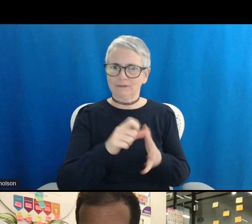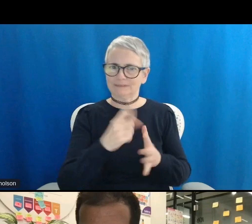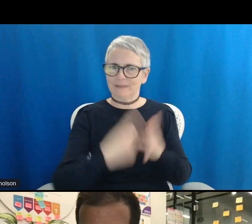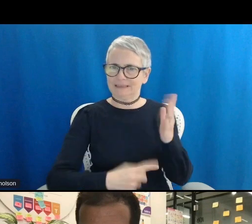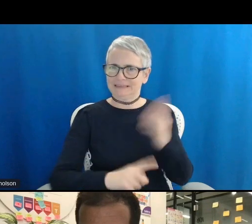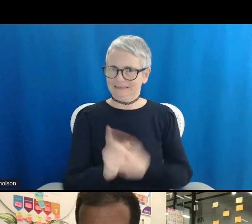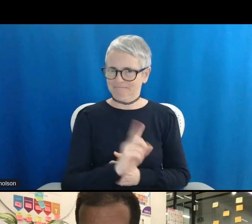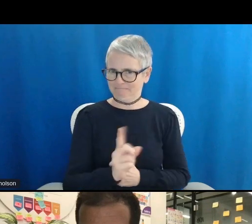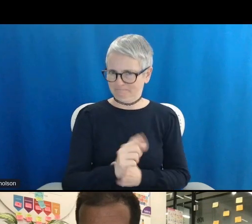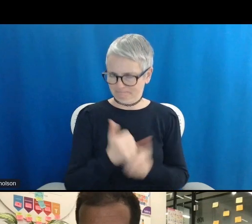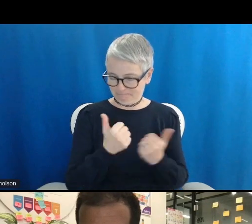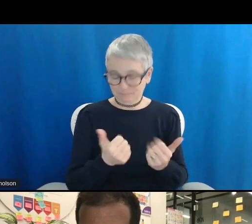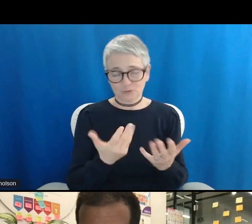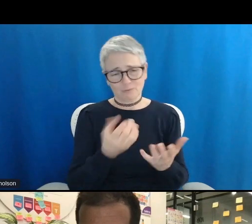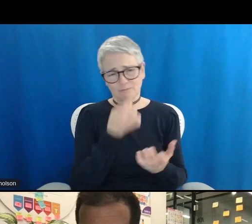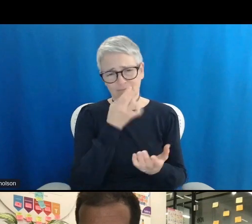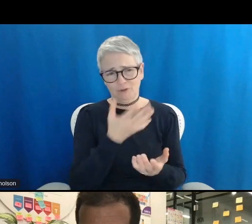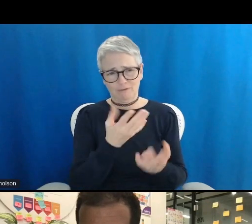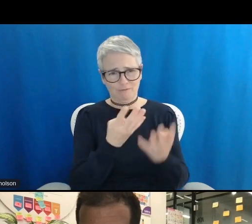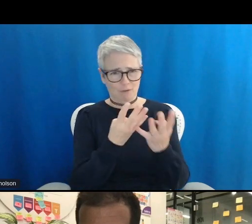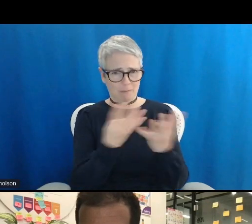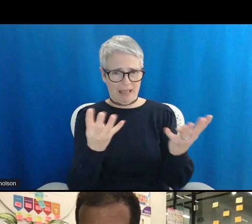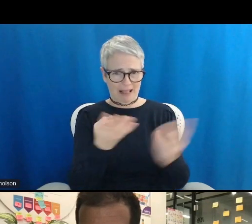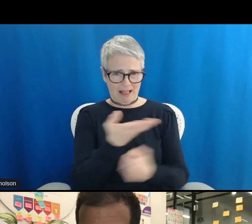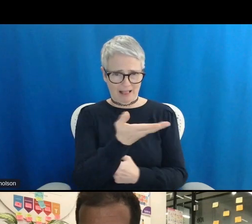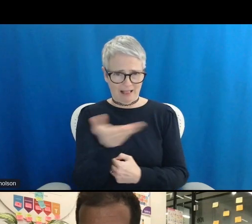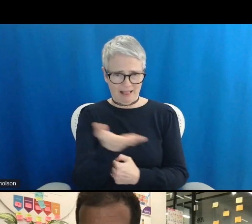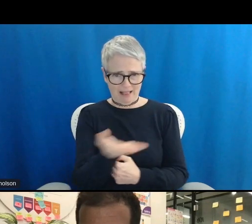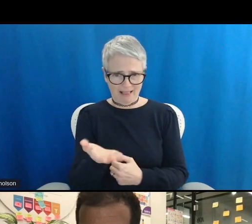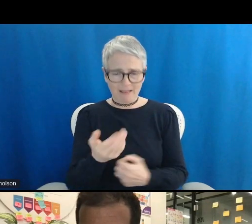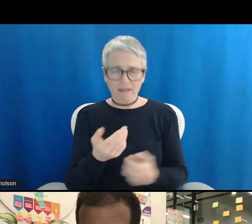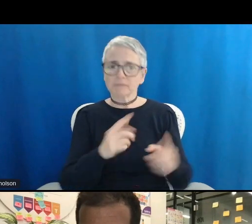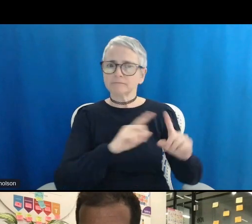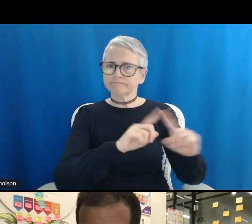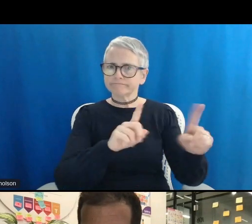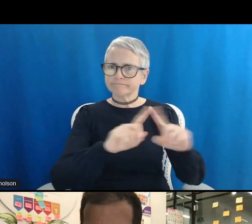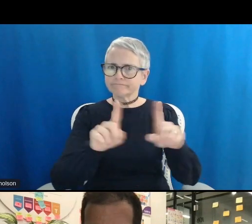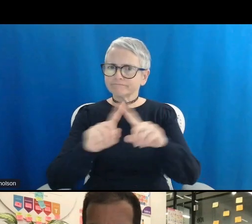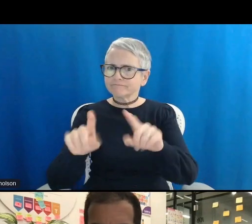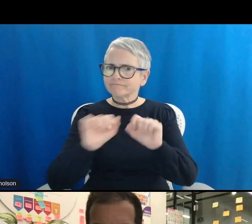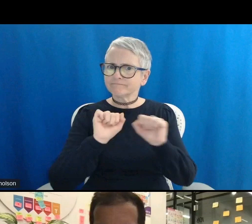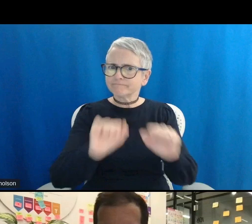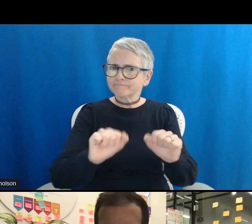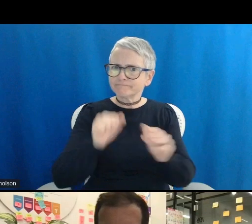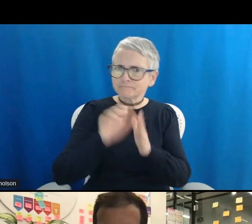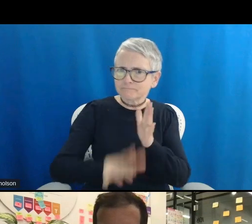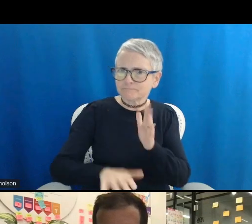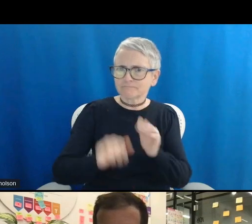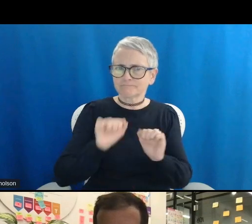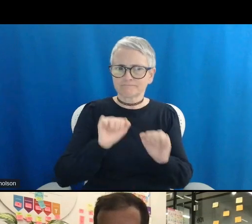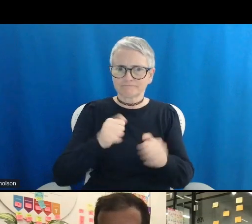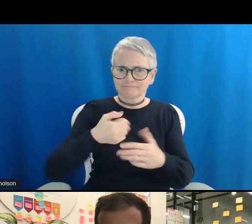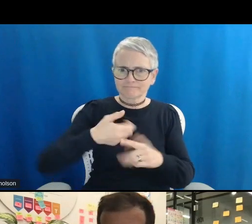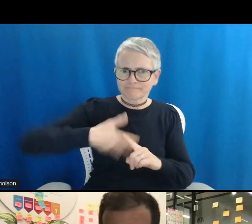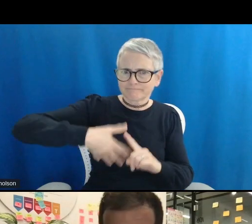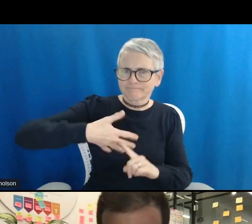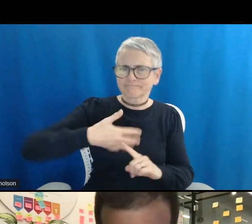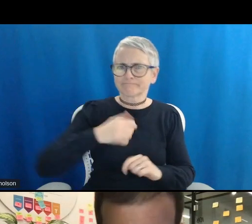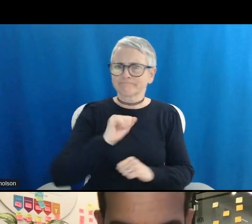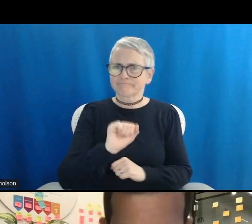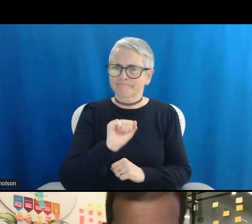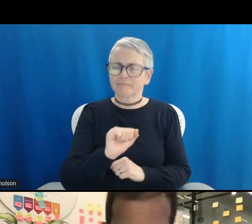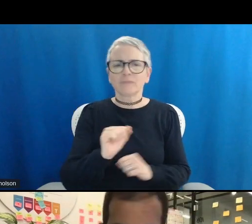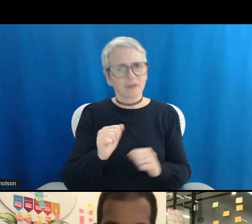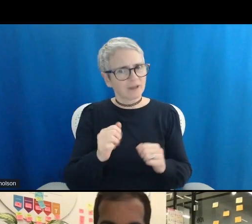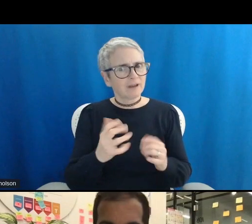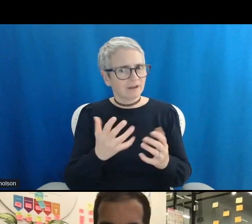panel with me today, and they've all got different insights that they'll be bringing to this topic. It's quite a big topic, and